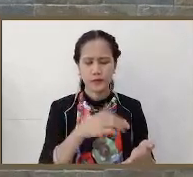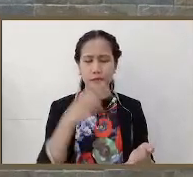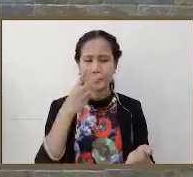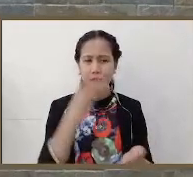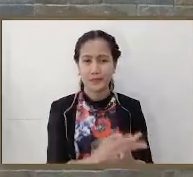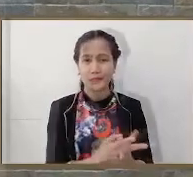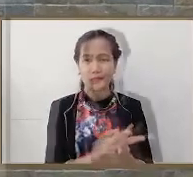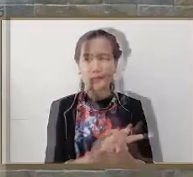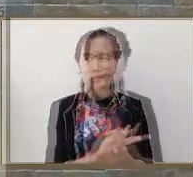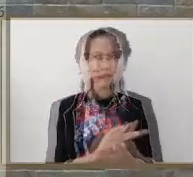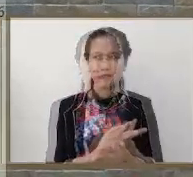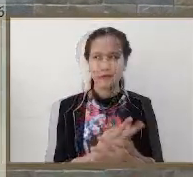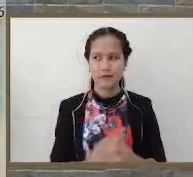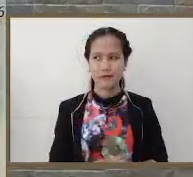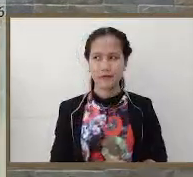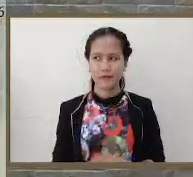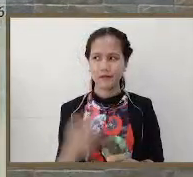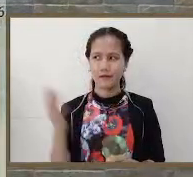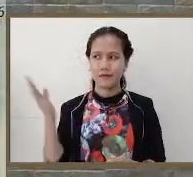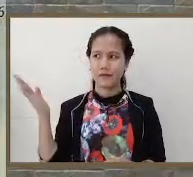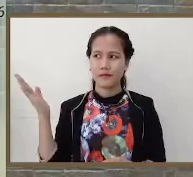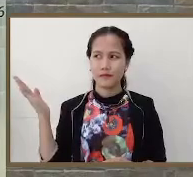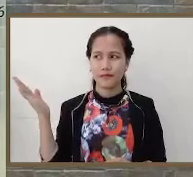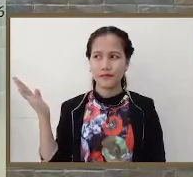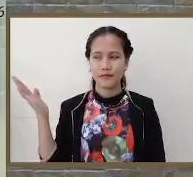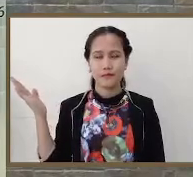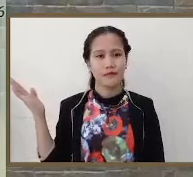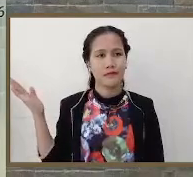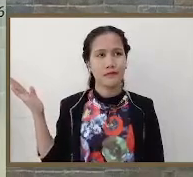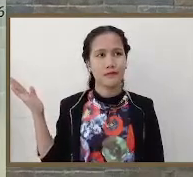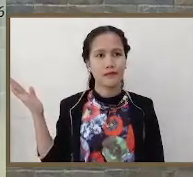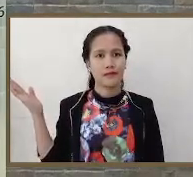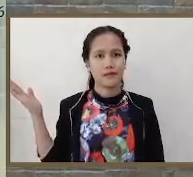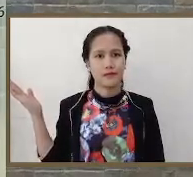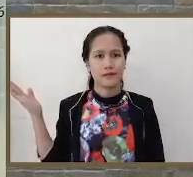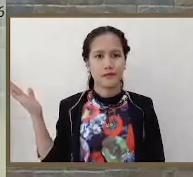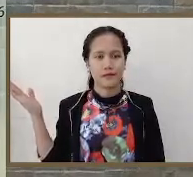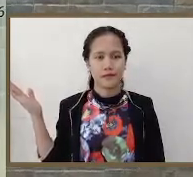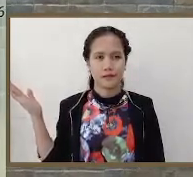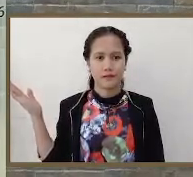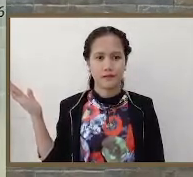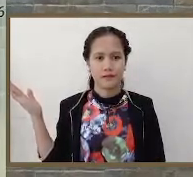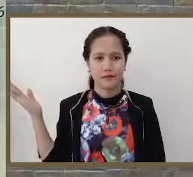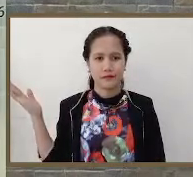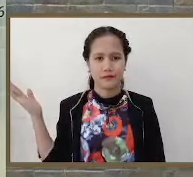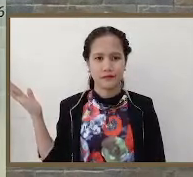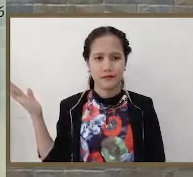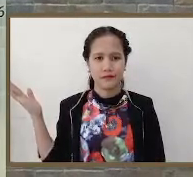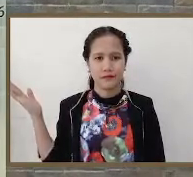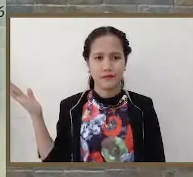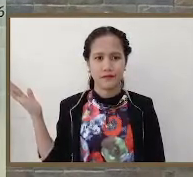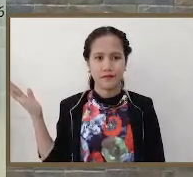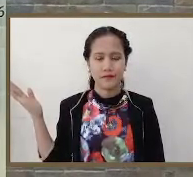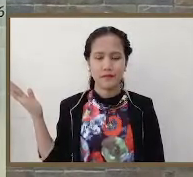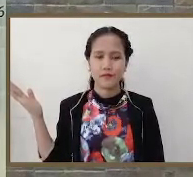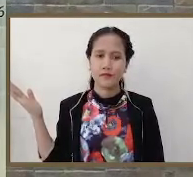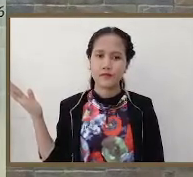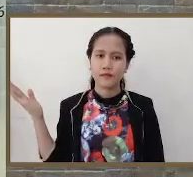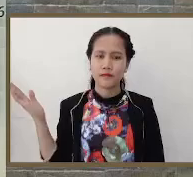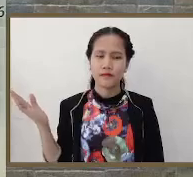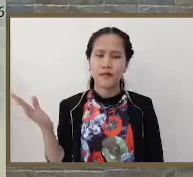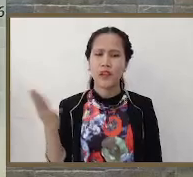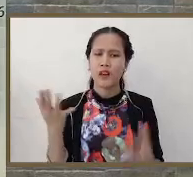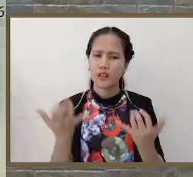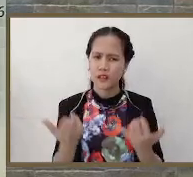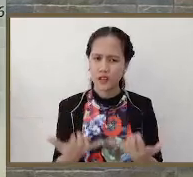ito. Sabi po ng Bible, my people are destroyed for lack of knowledge. Now, pwede po